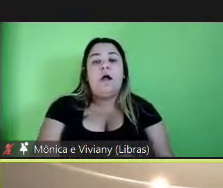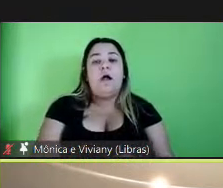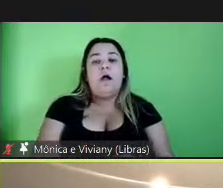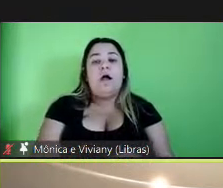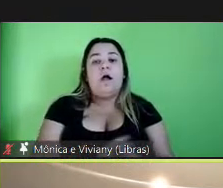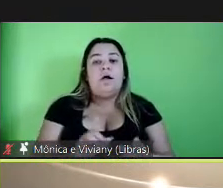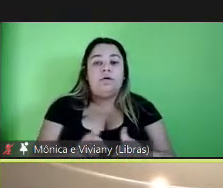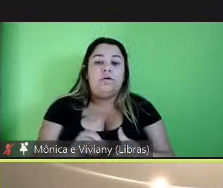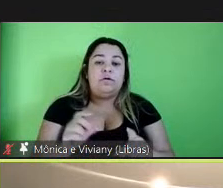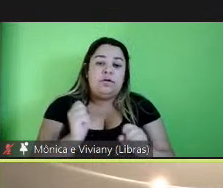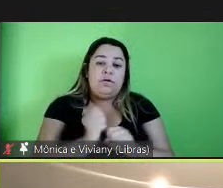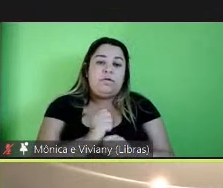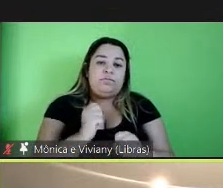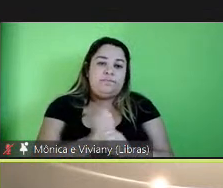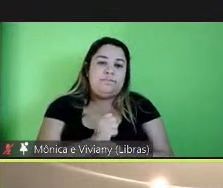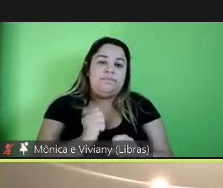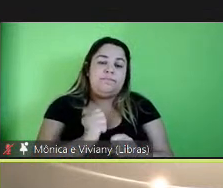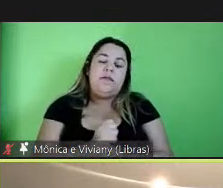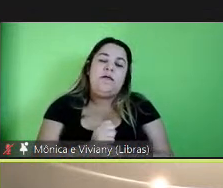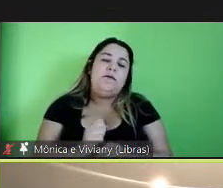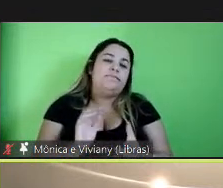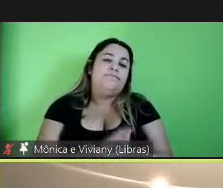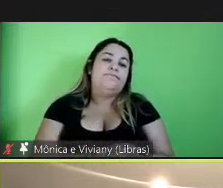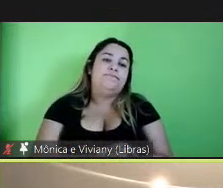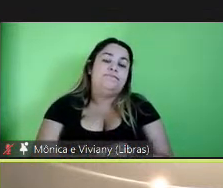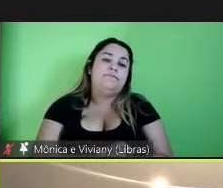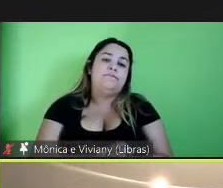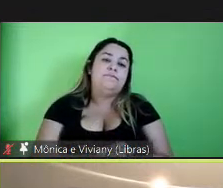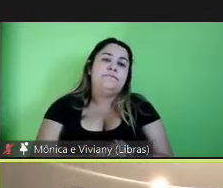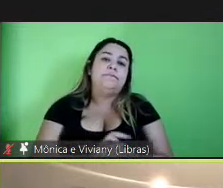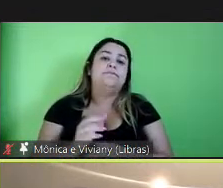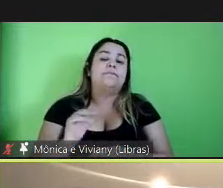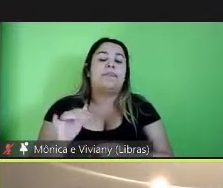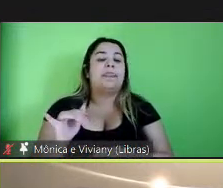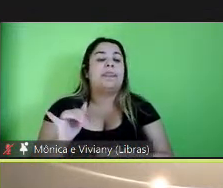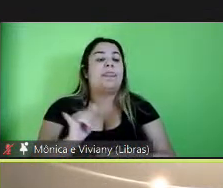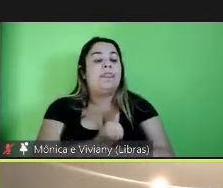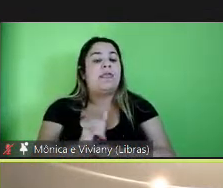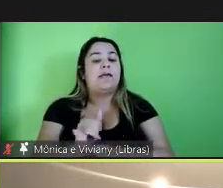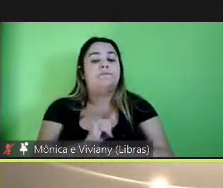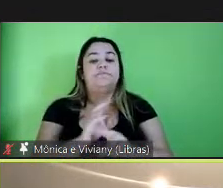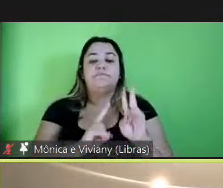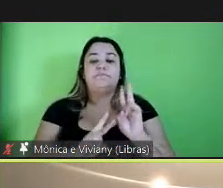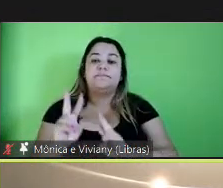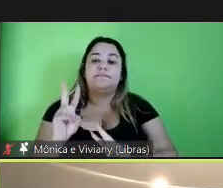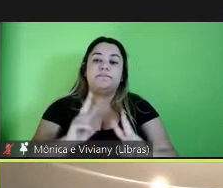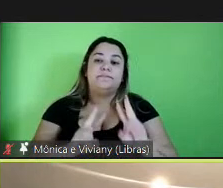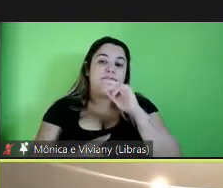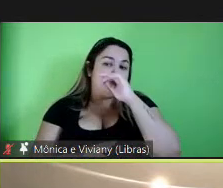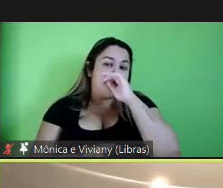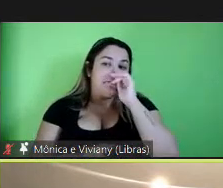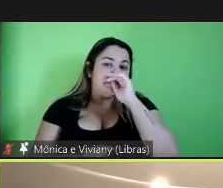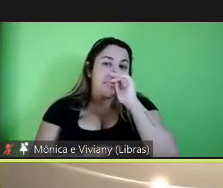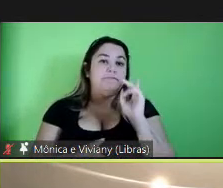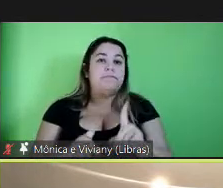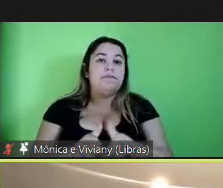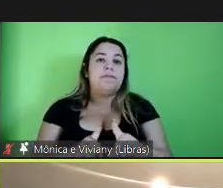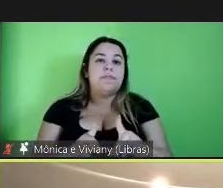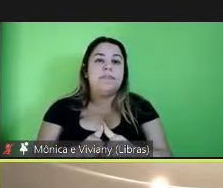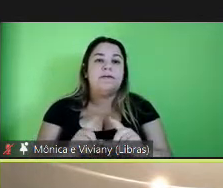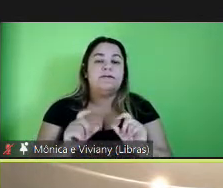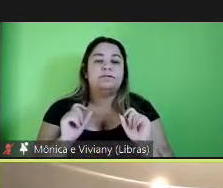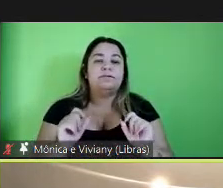to look at sort of strategic vision, and aspirations for the council in terms of working with our hospitals